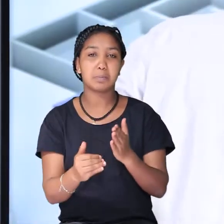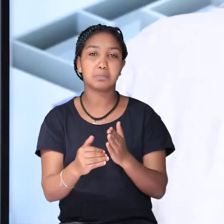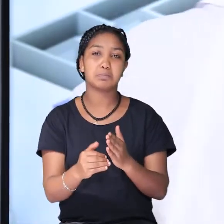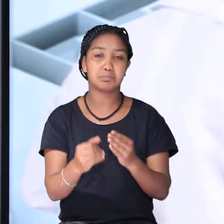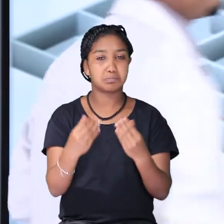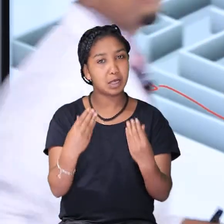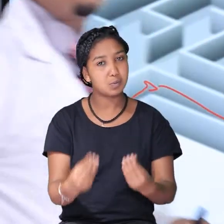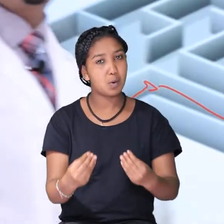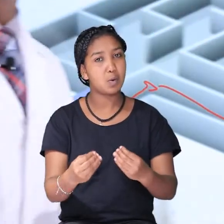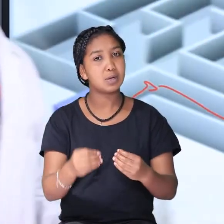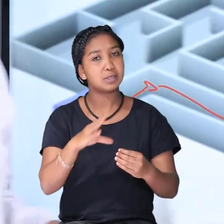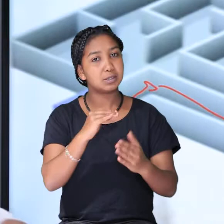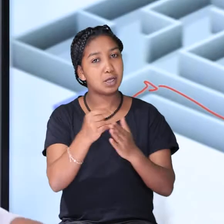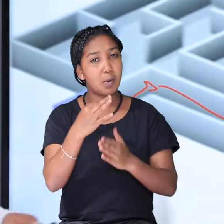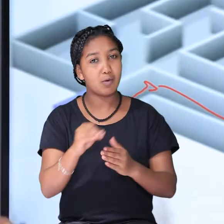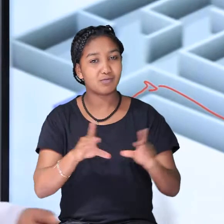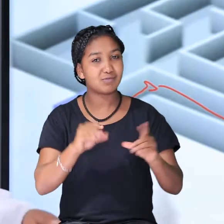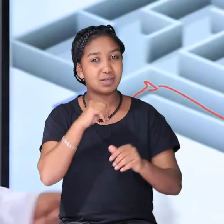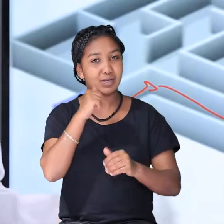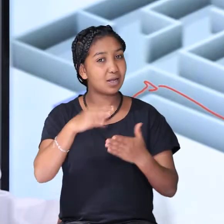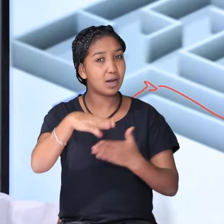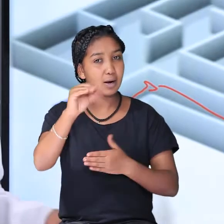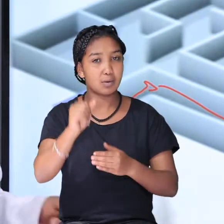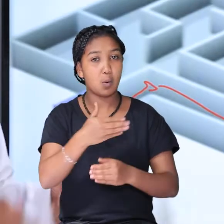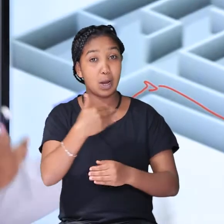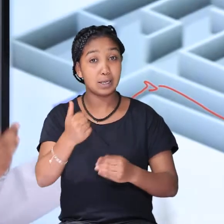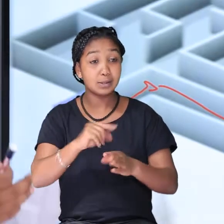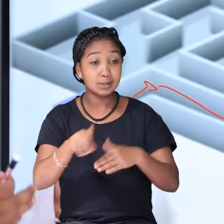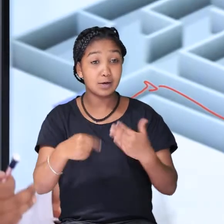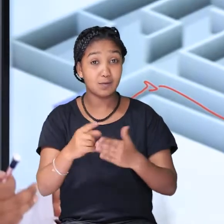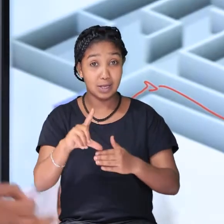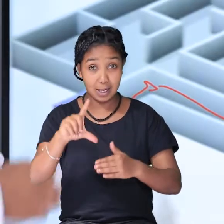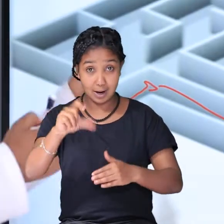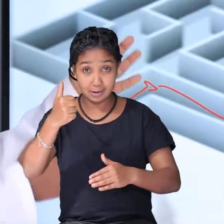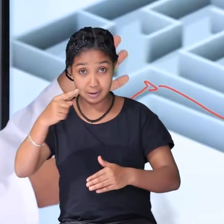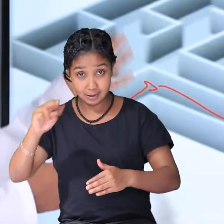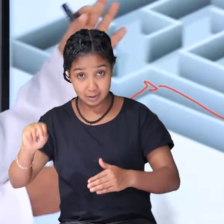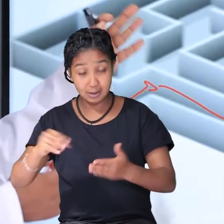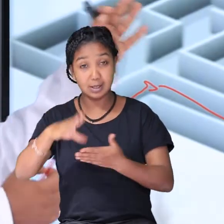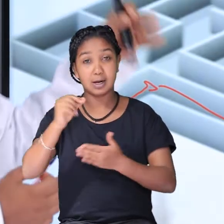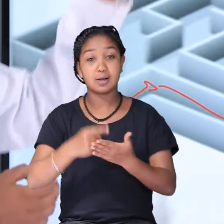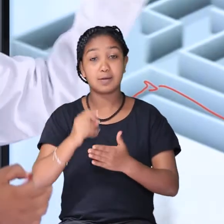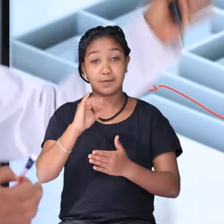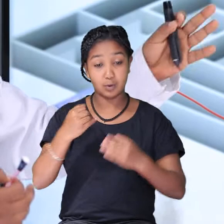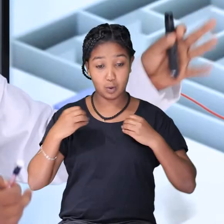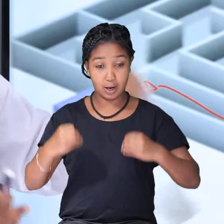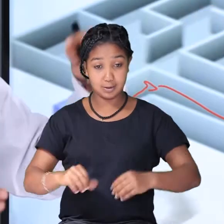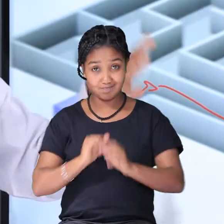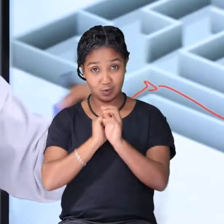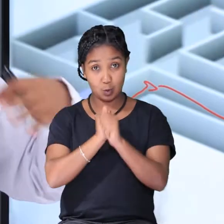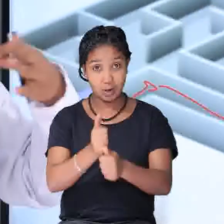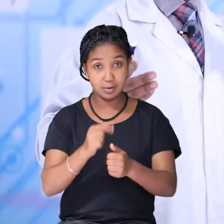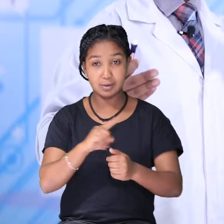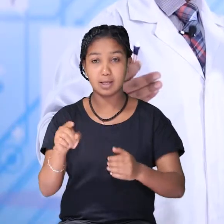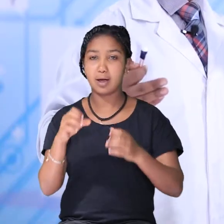and some of them didn't learn well. So in latent learning, if the organisms are rewarded, they